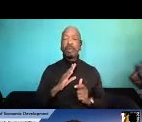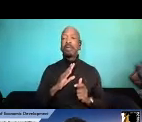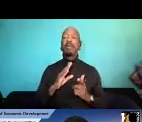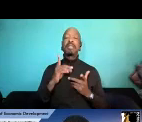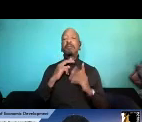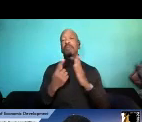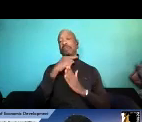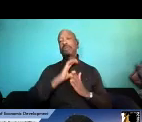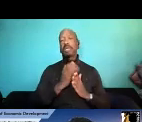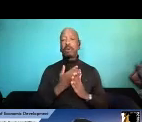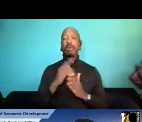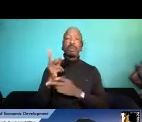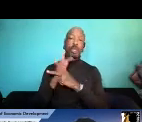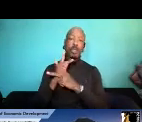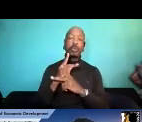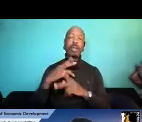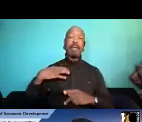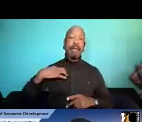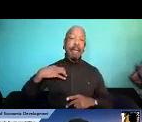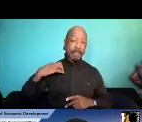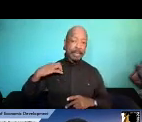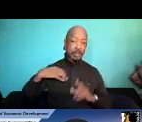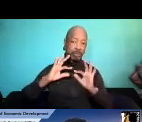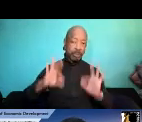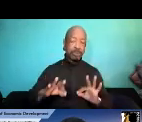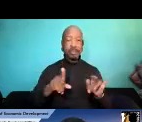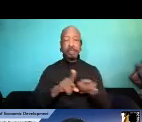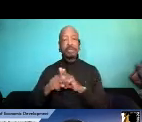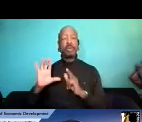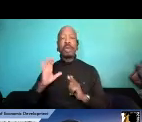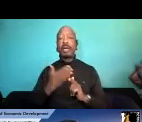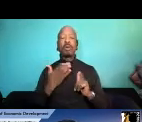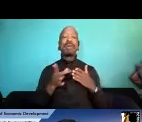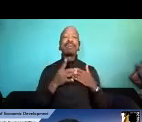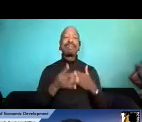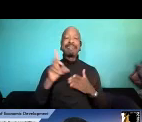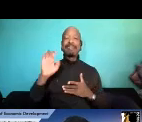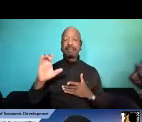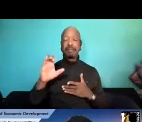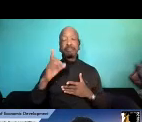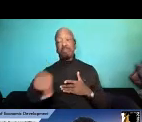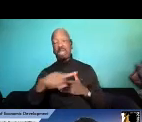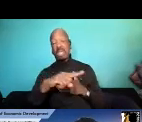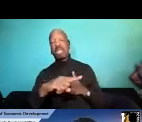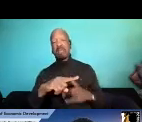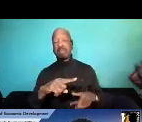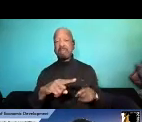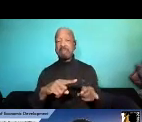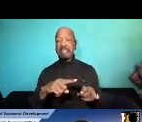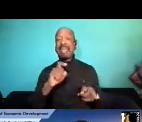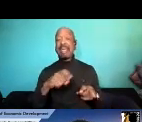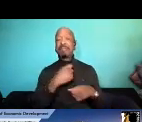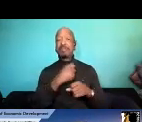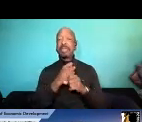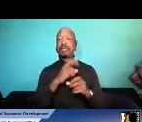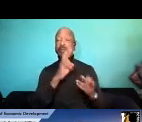loans applications, as well as our guiding document. And so they're the ones that have to make a recommendation